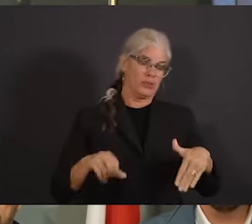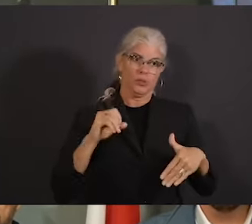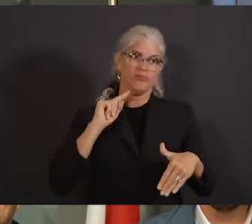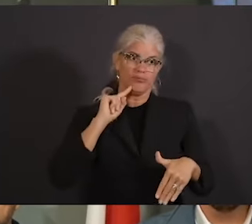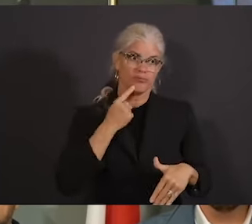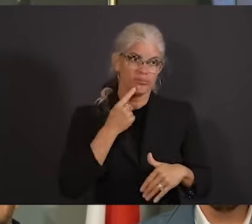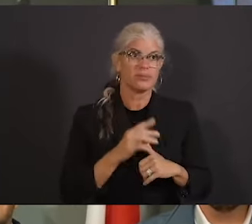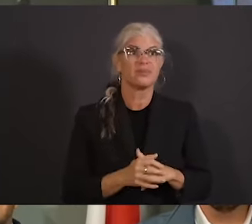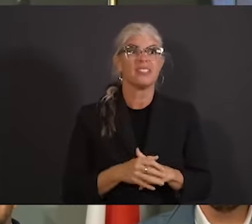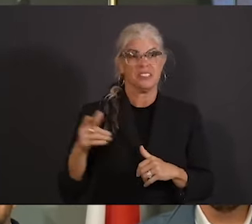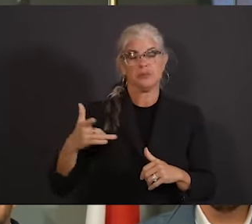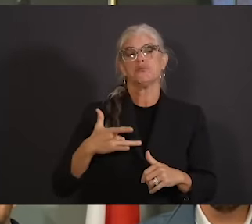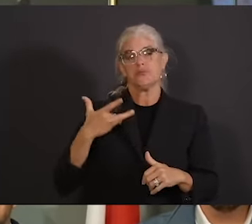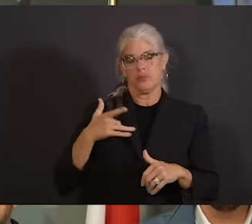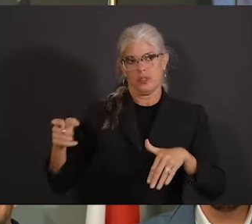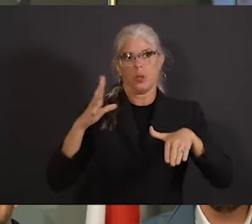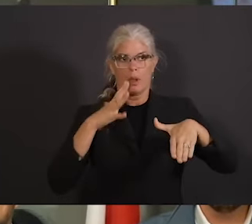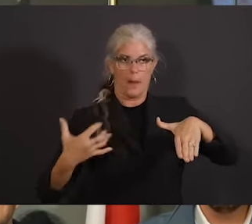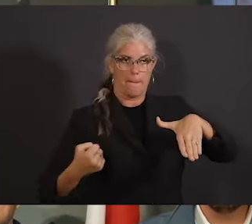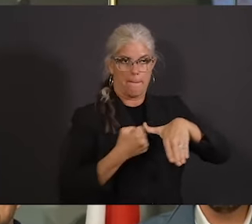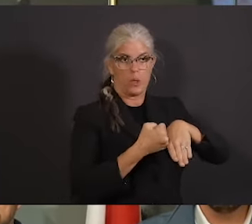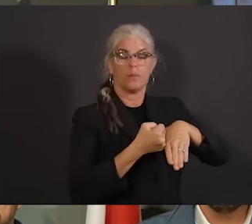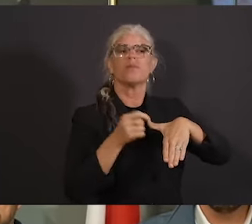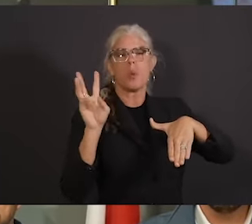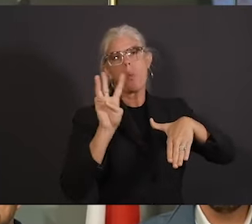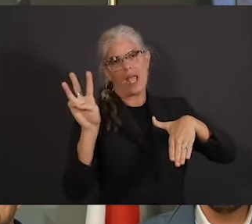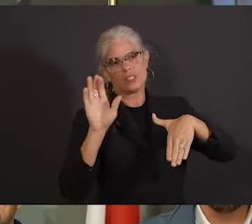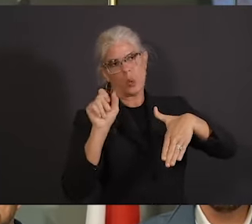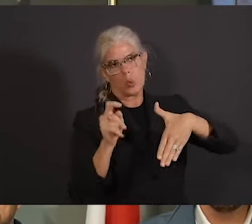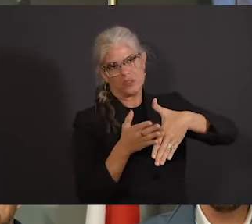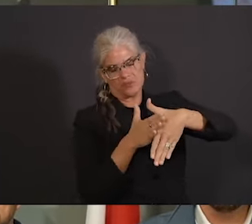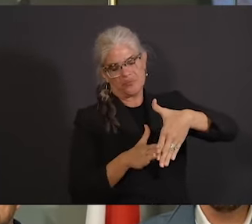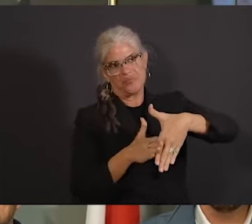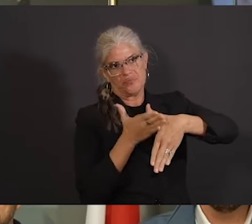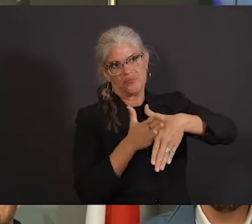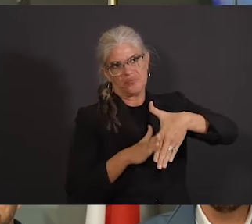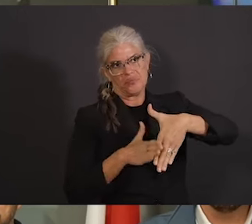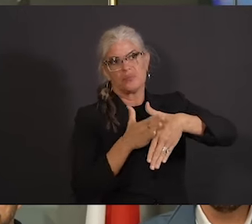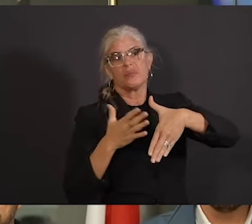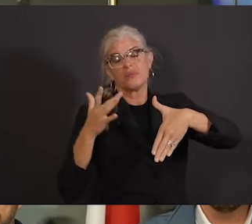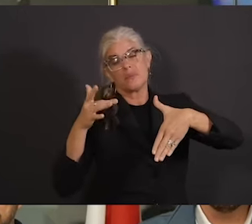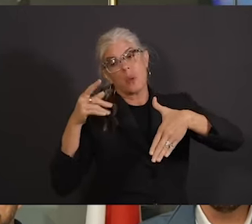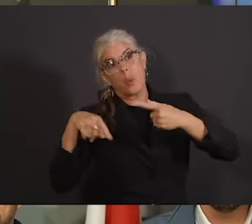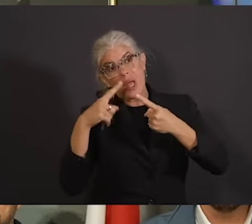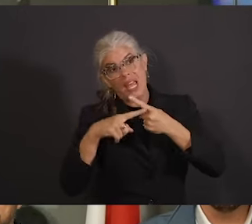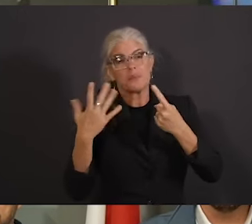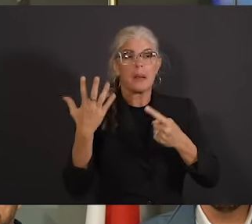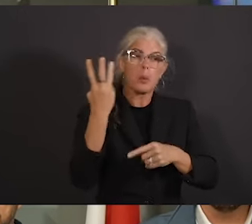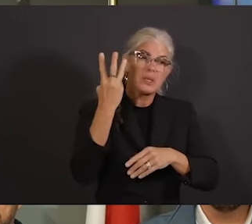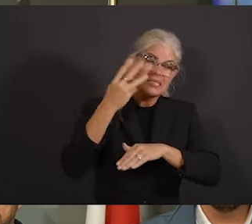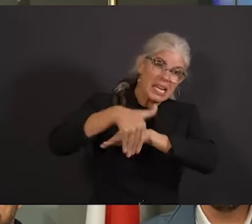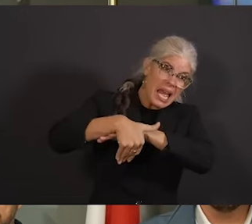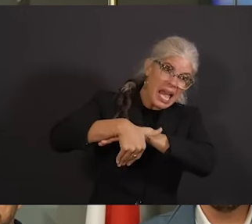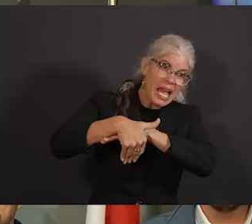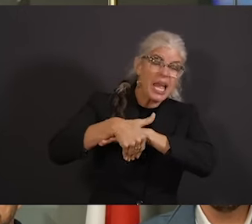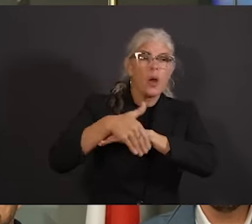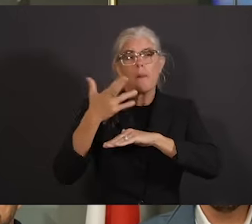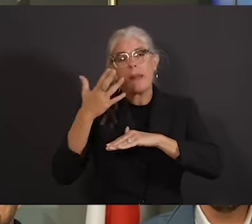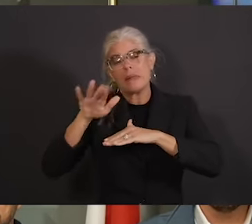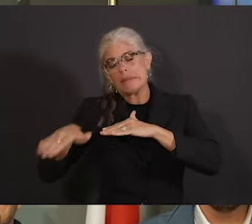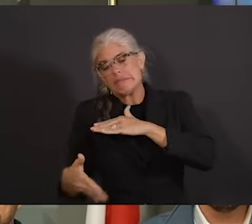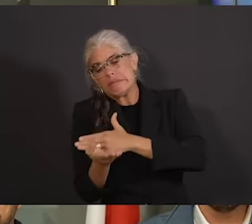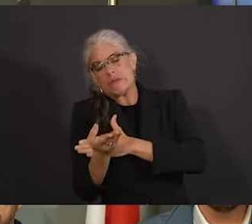expected to make landfall on the west coast of Florida sometime between Wednesday evening or perhaps even very early on